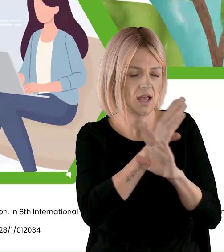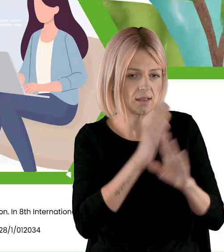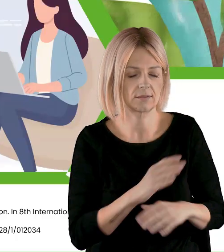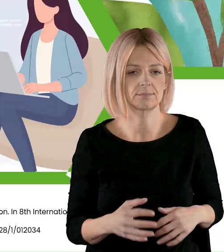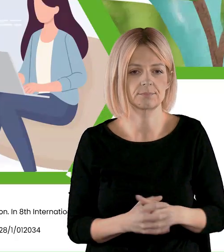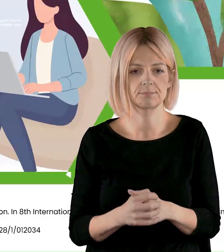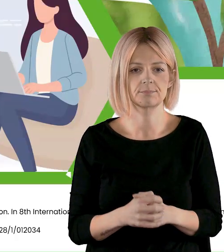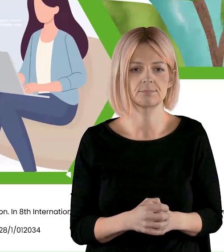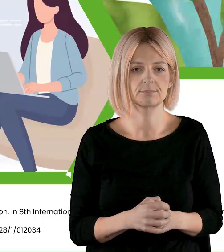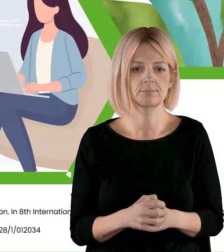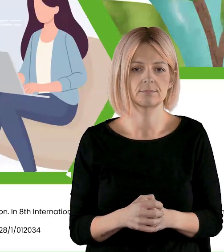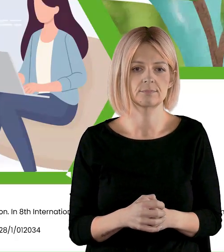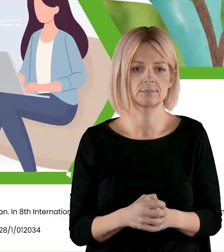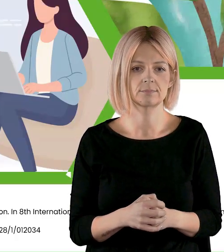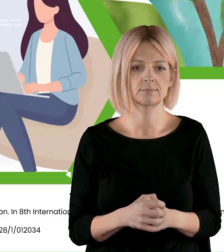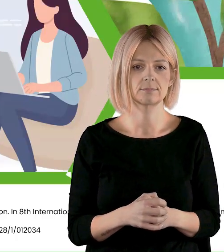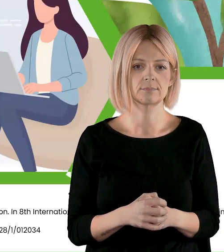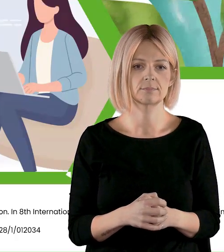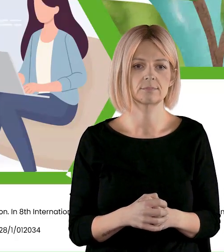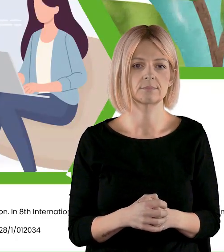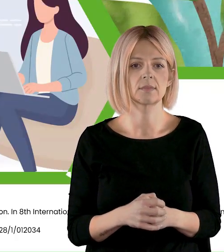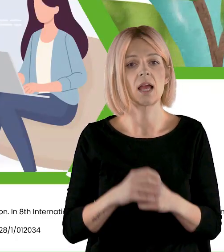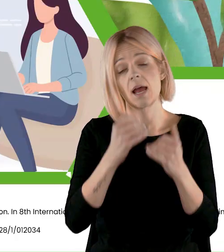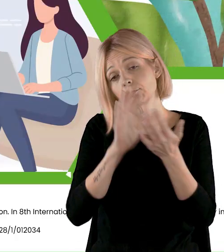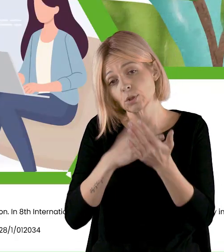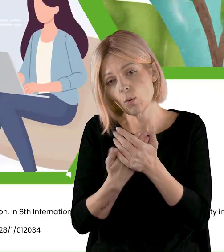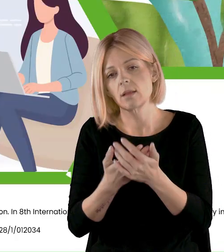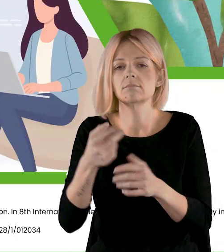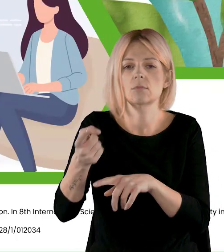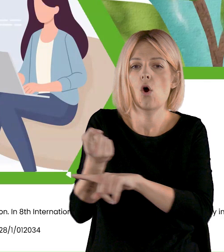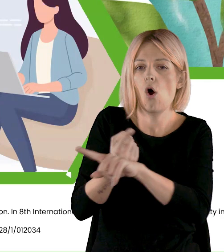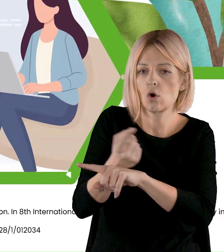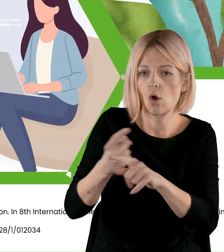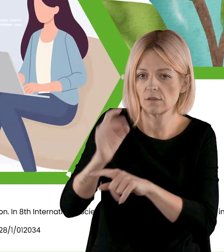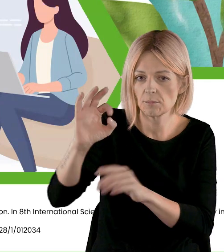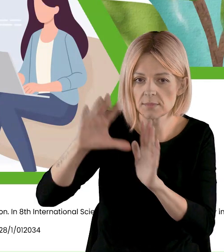Also, urban gardener is another example, recycling specialist,